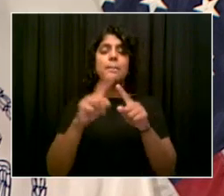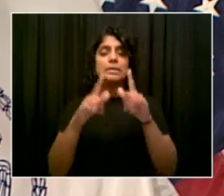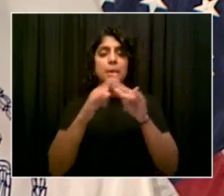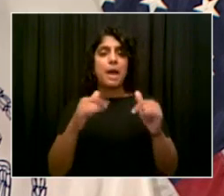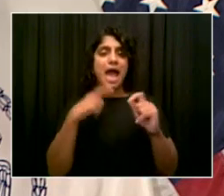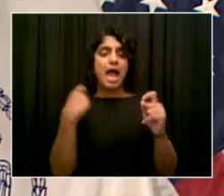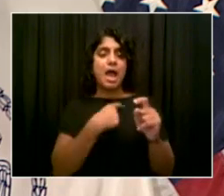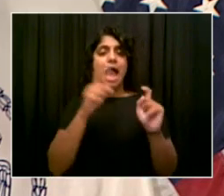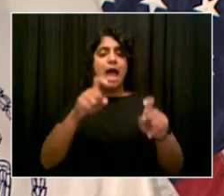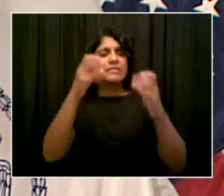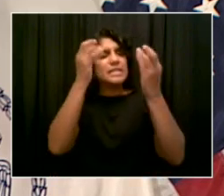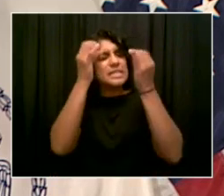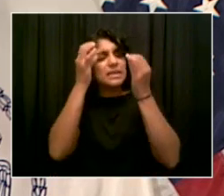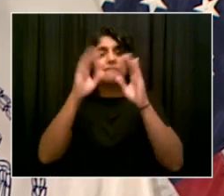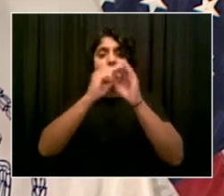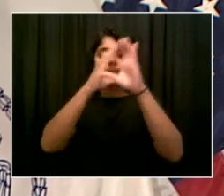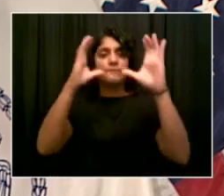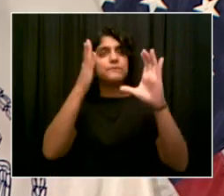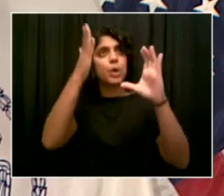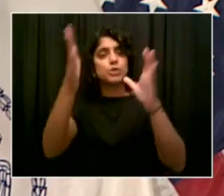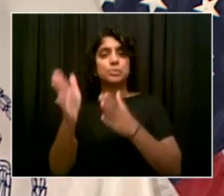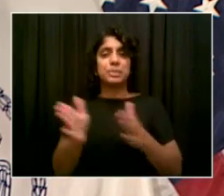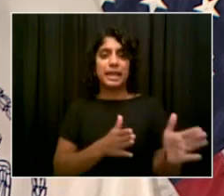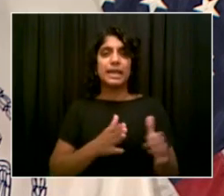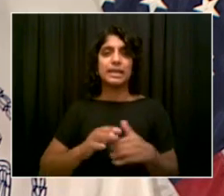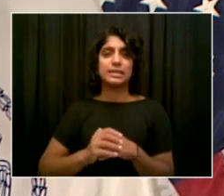updated report soon.